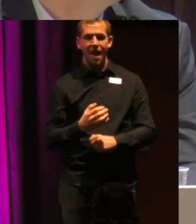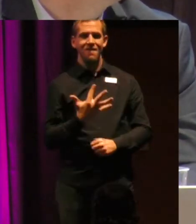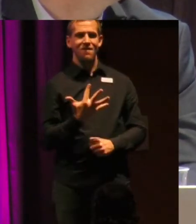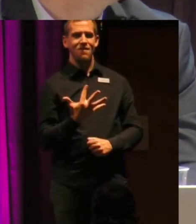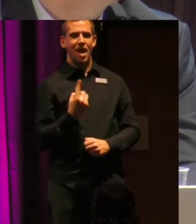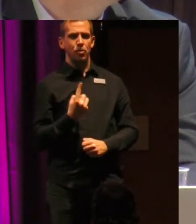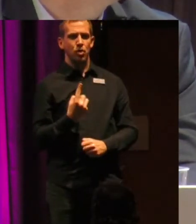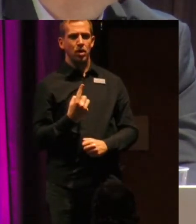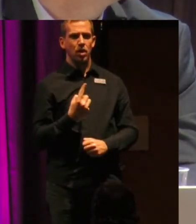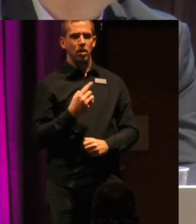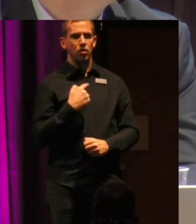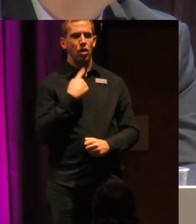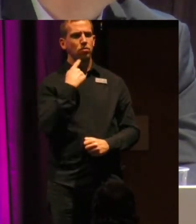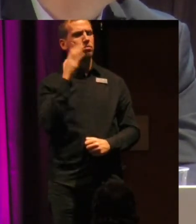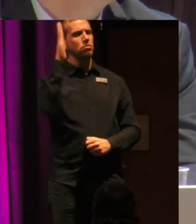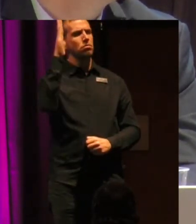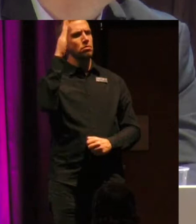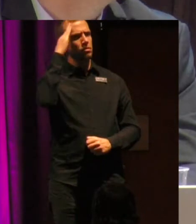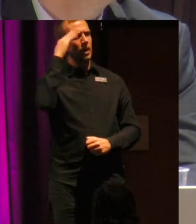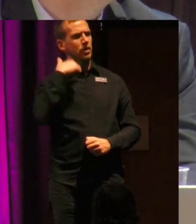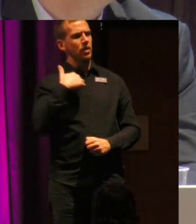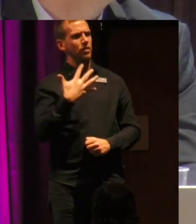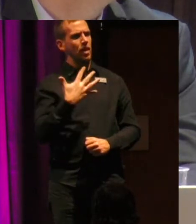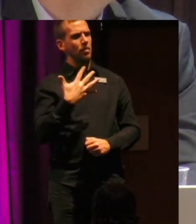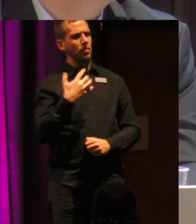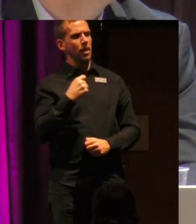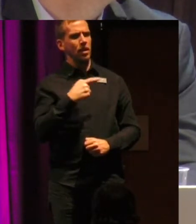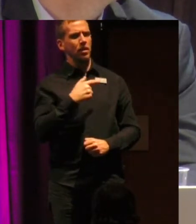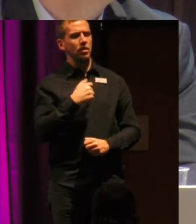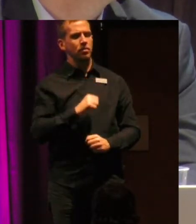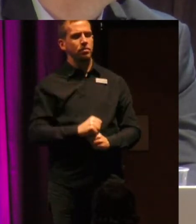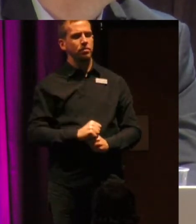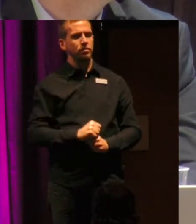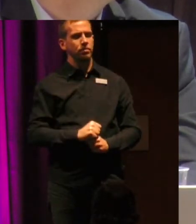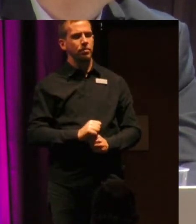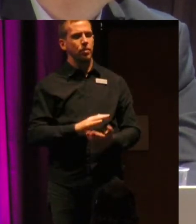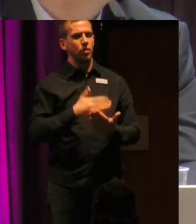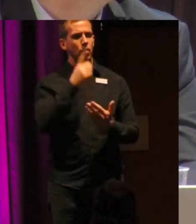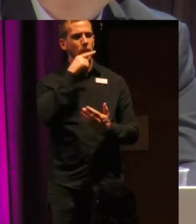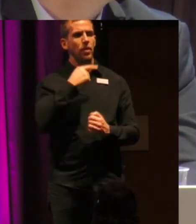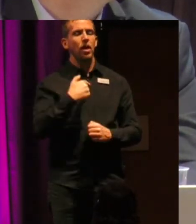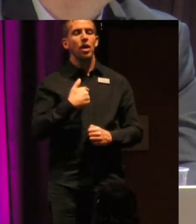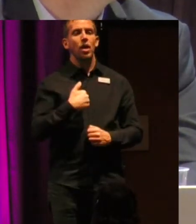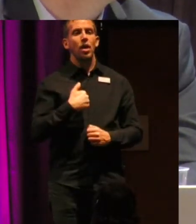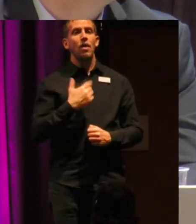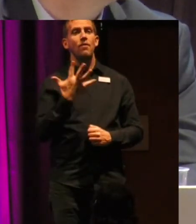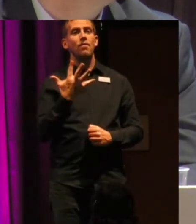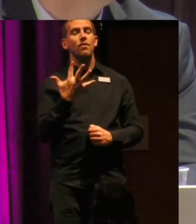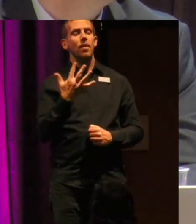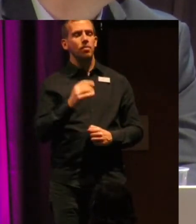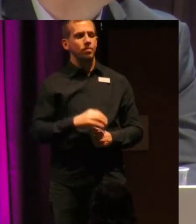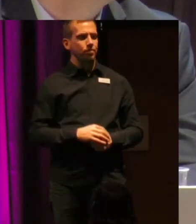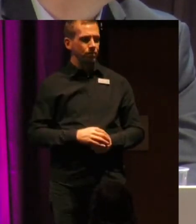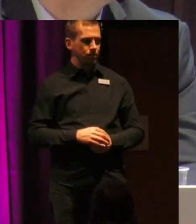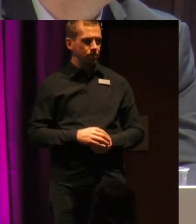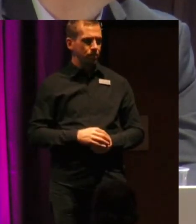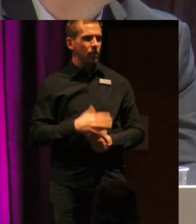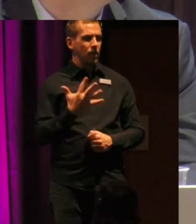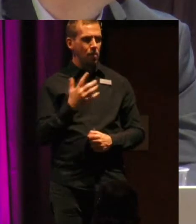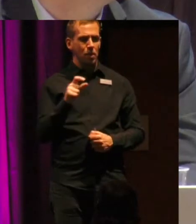their hand and didn't know that we have in Sweden 5 recognized ethnic